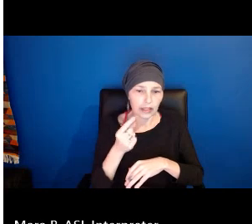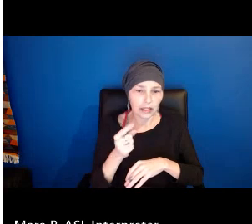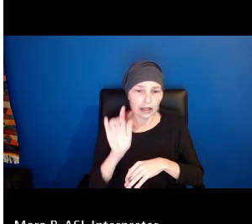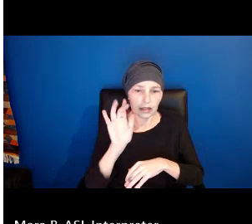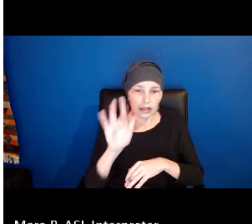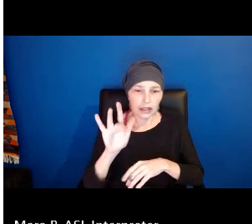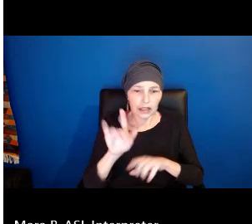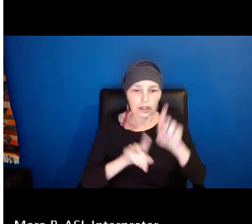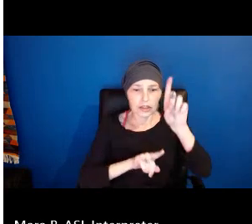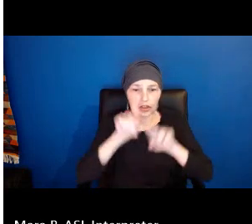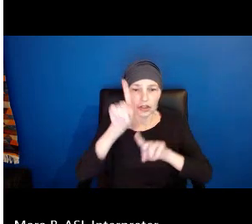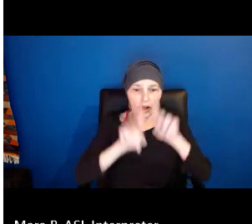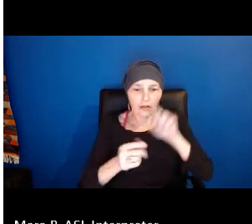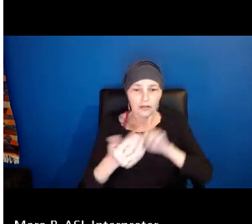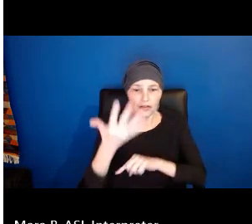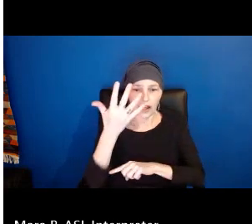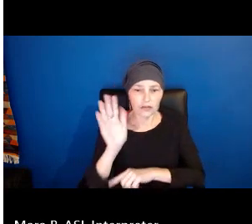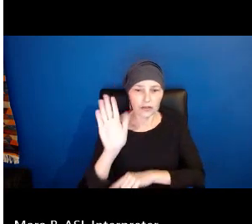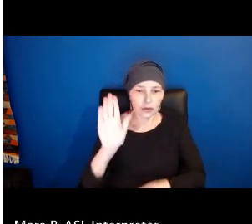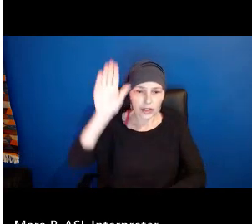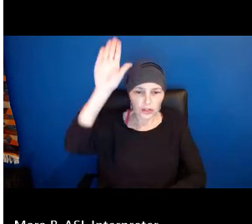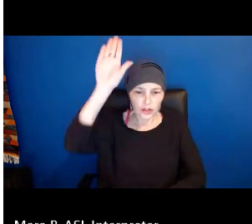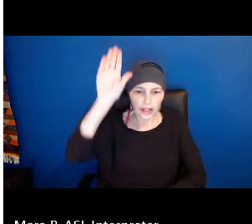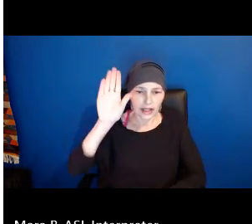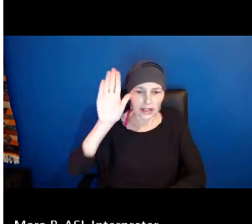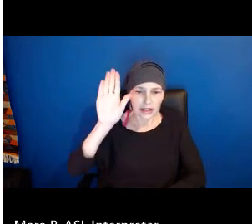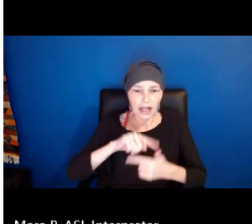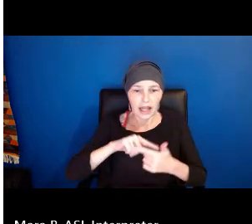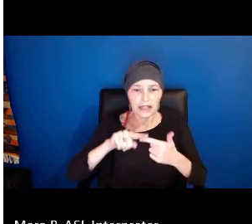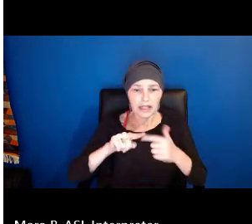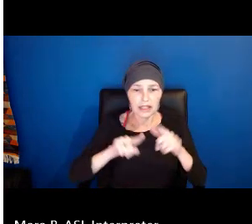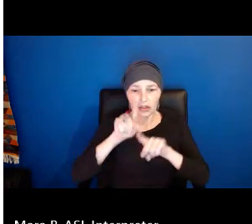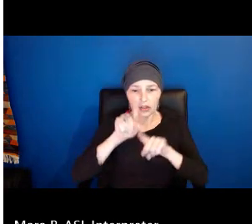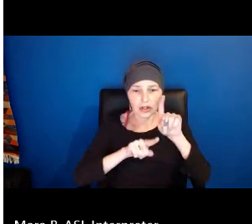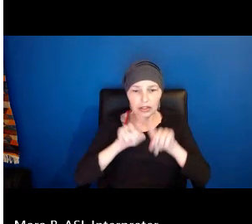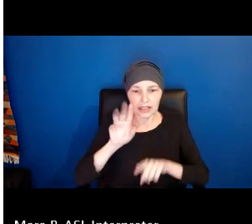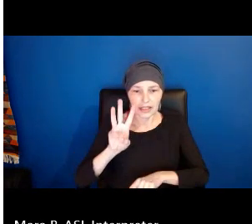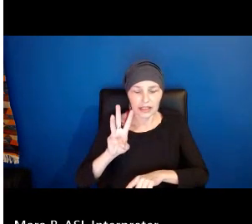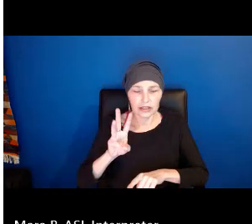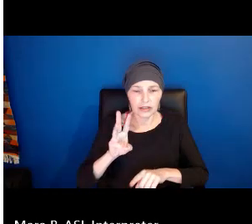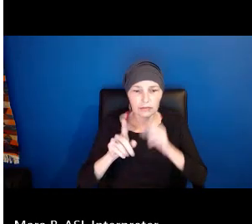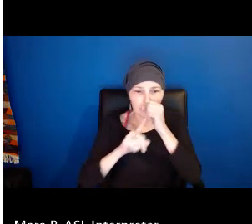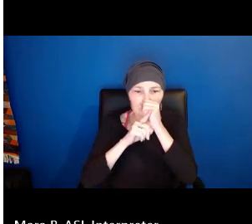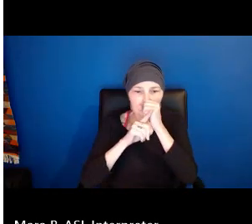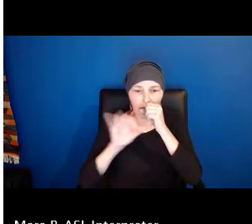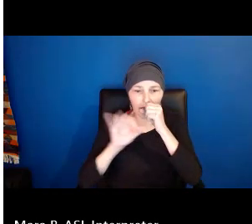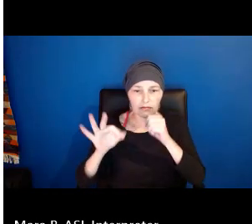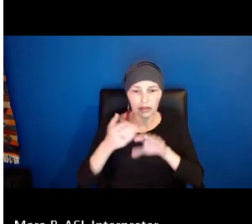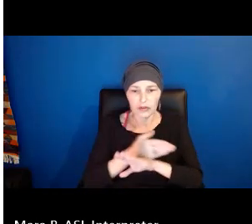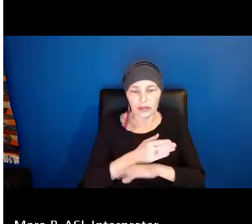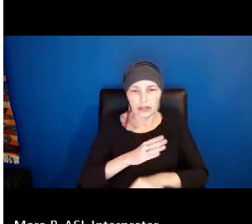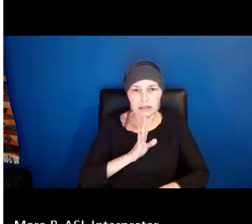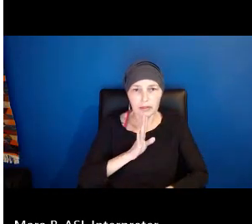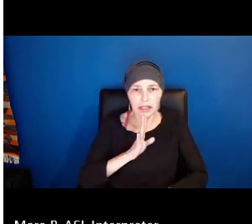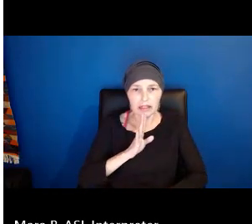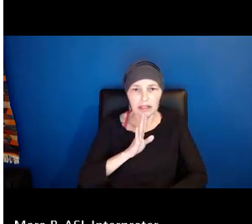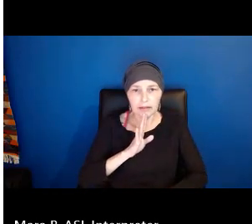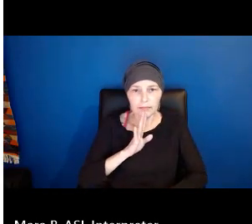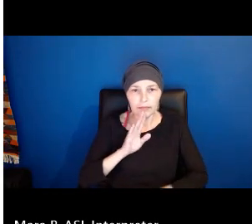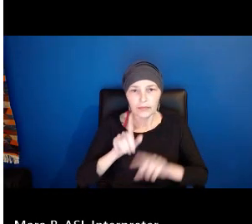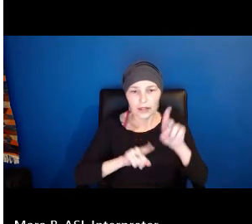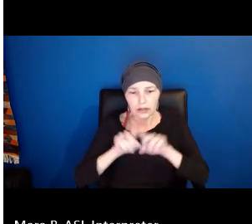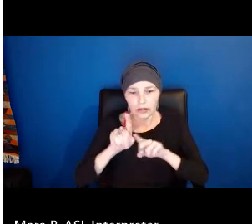*5 to raise your hand and then *6 to unmute yourself before you speak. So *5 will,